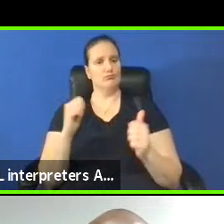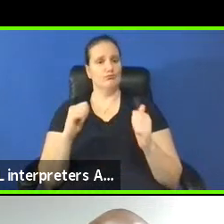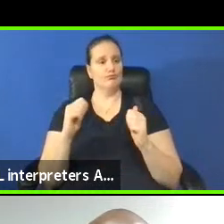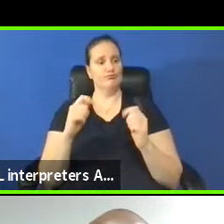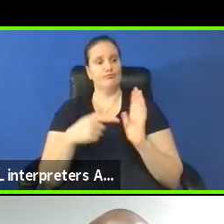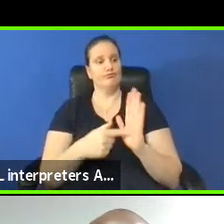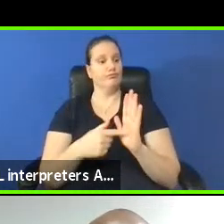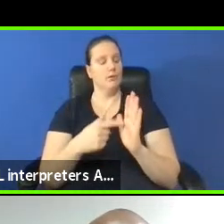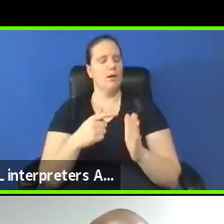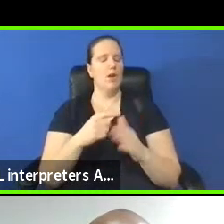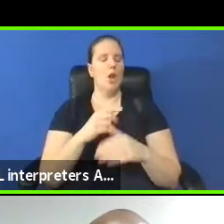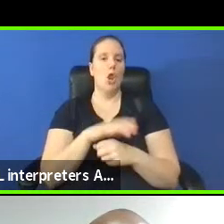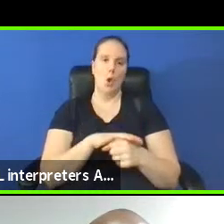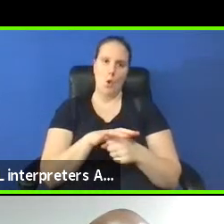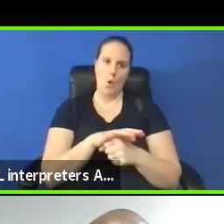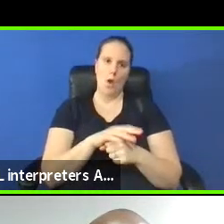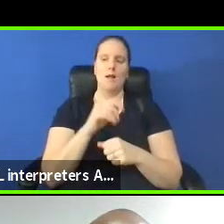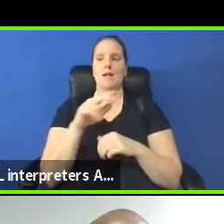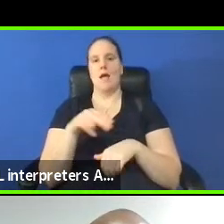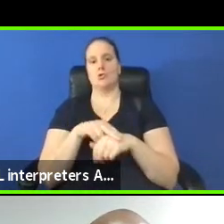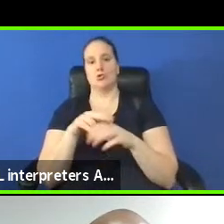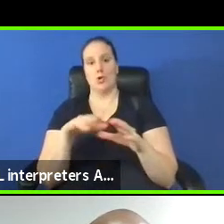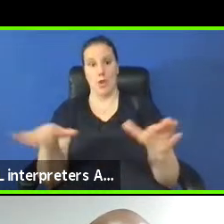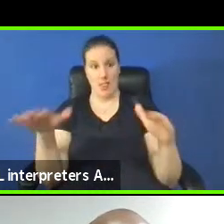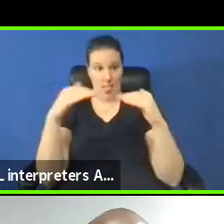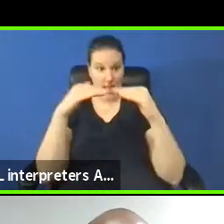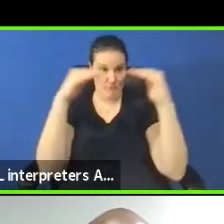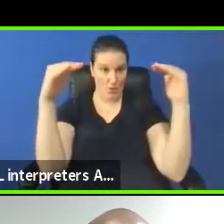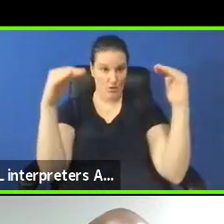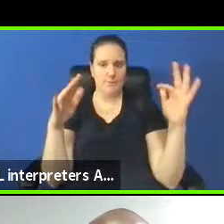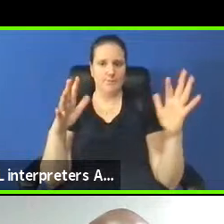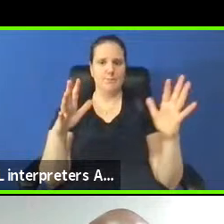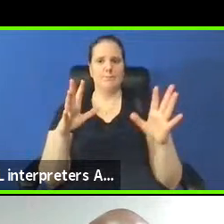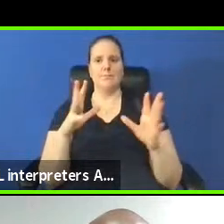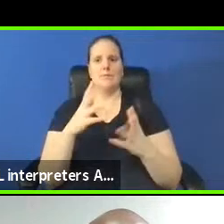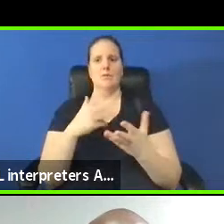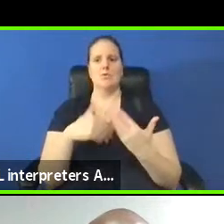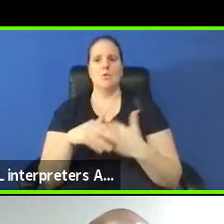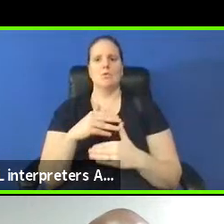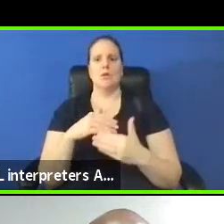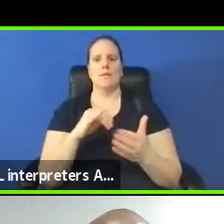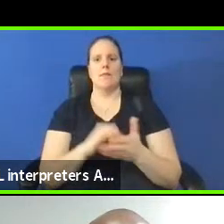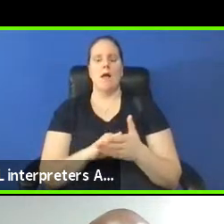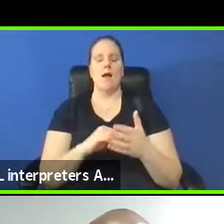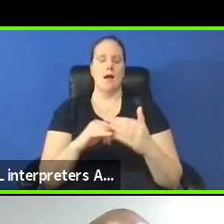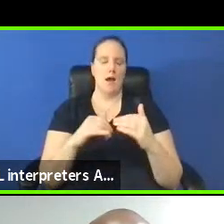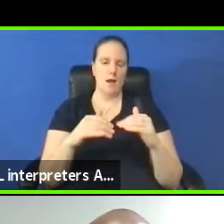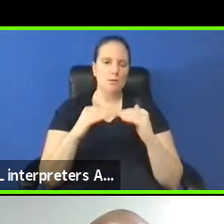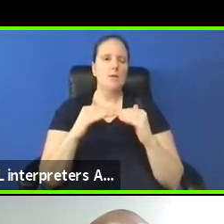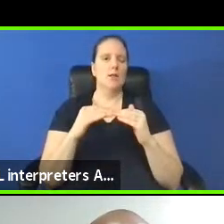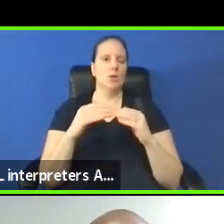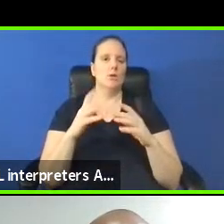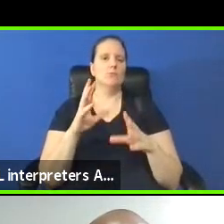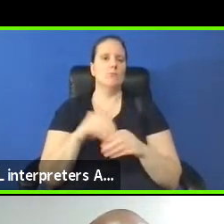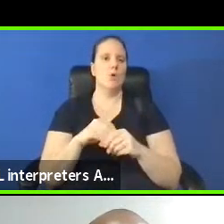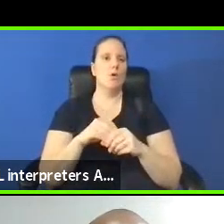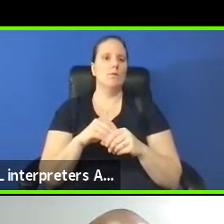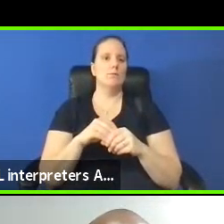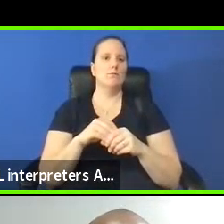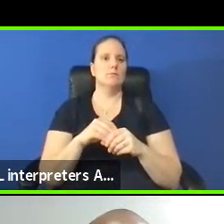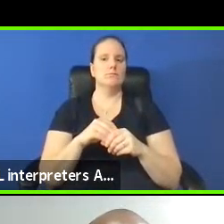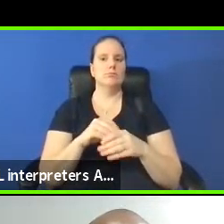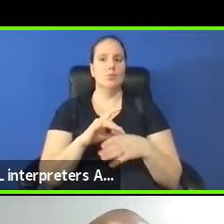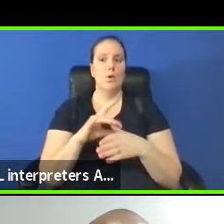locally as well as nationally. And so I think it's being socialized that equity is a core component, not only a